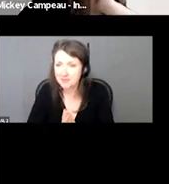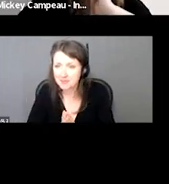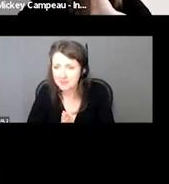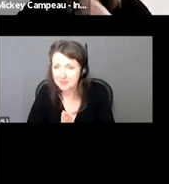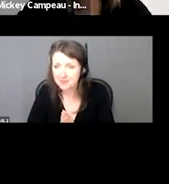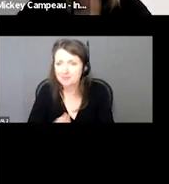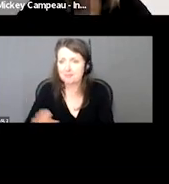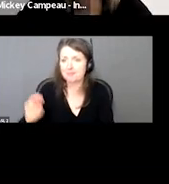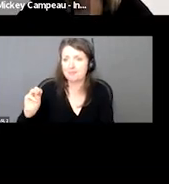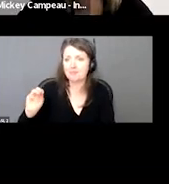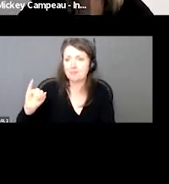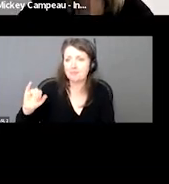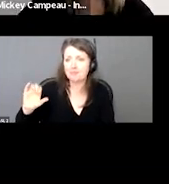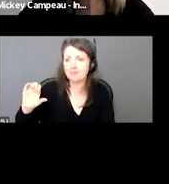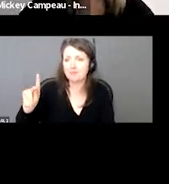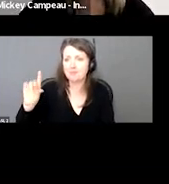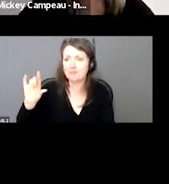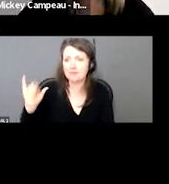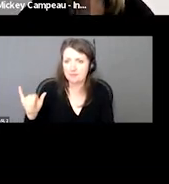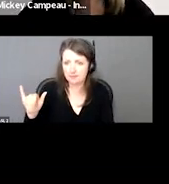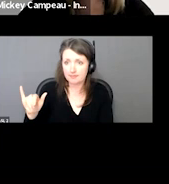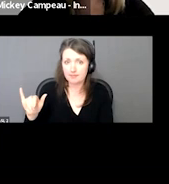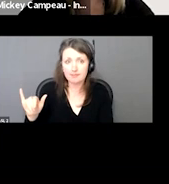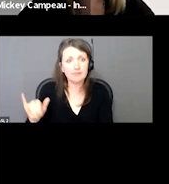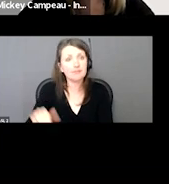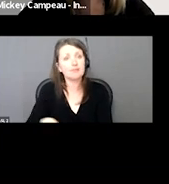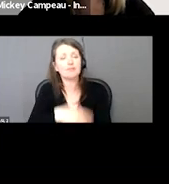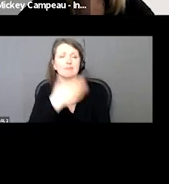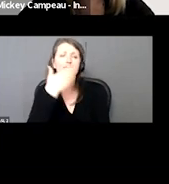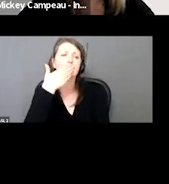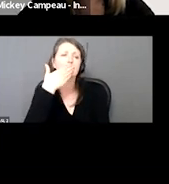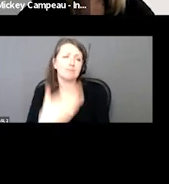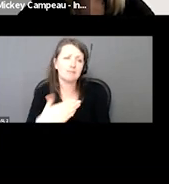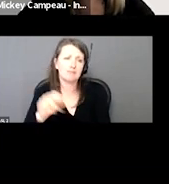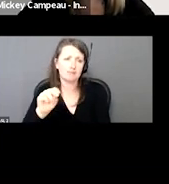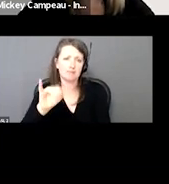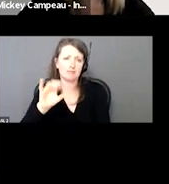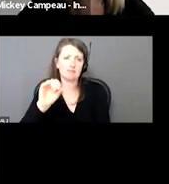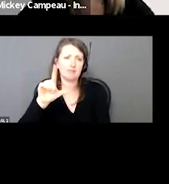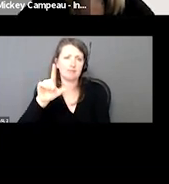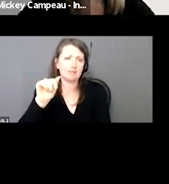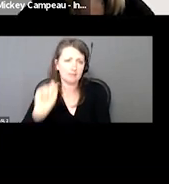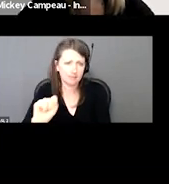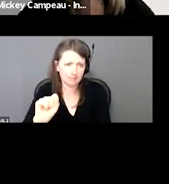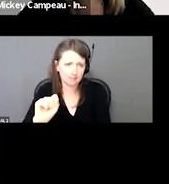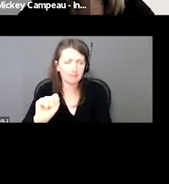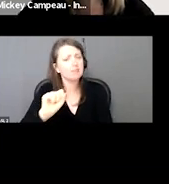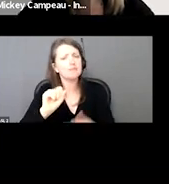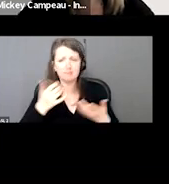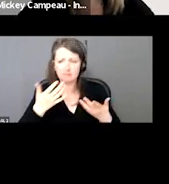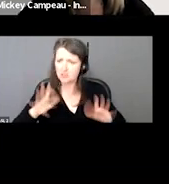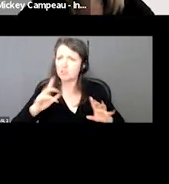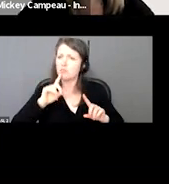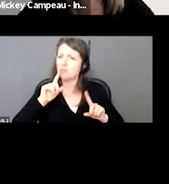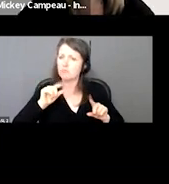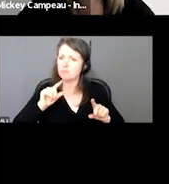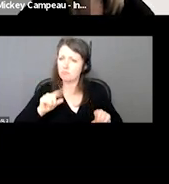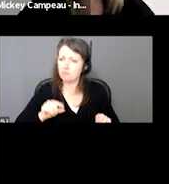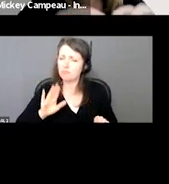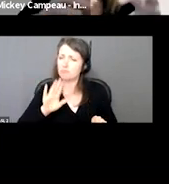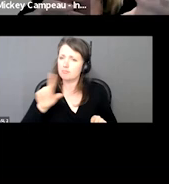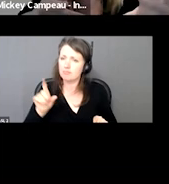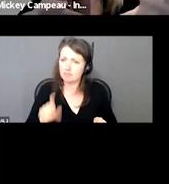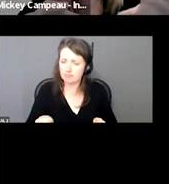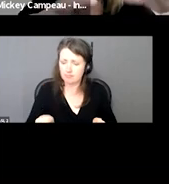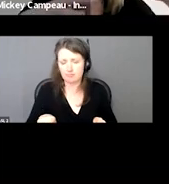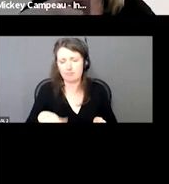Excellent. I think that's all the questions, Nicola. Thank you so much for going through everything with us today. I love how